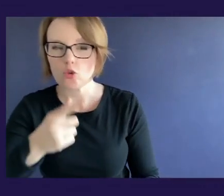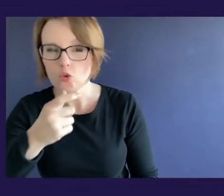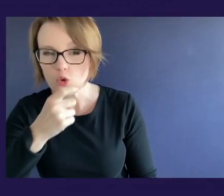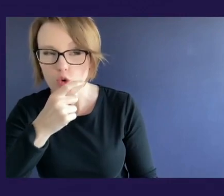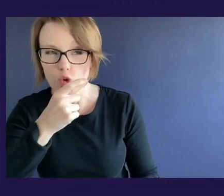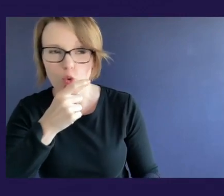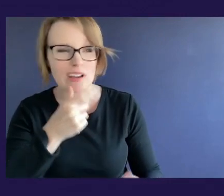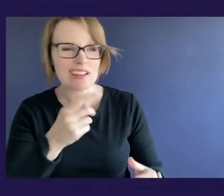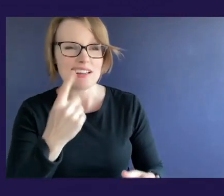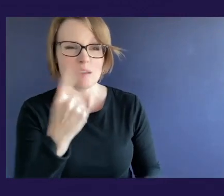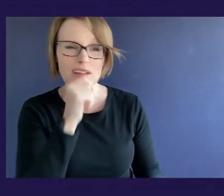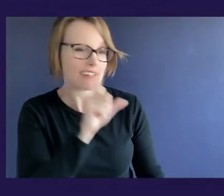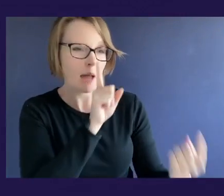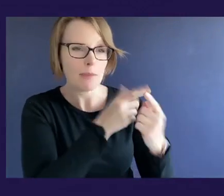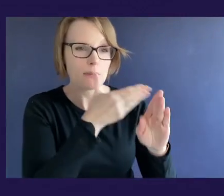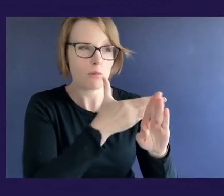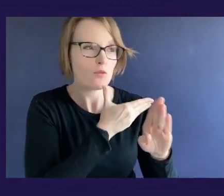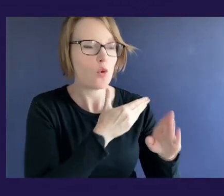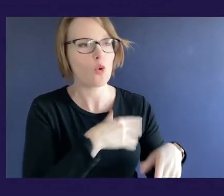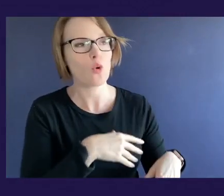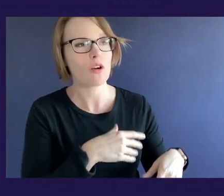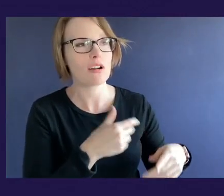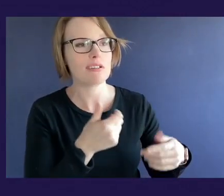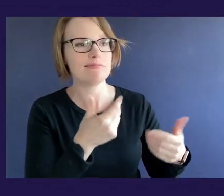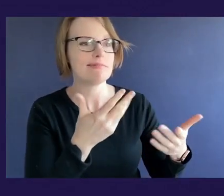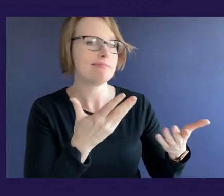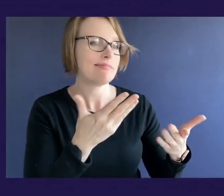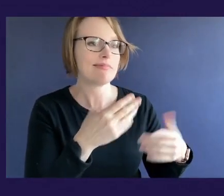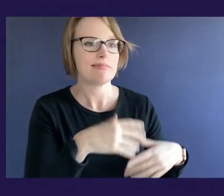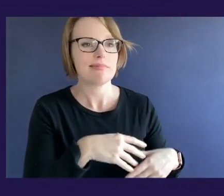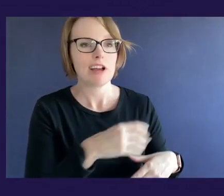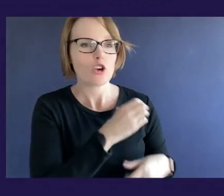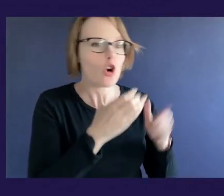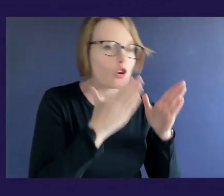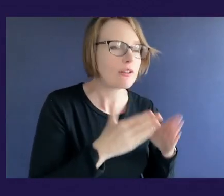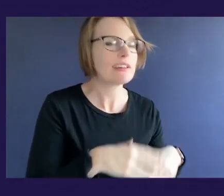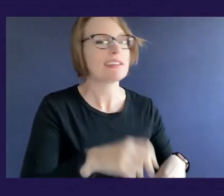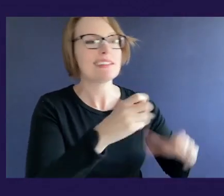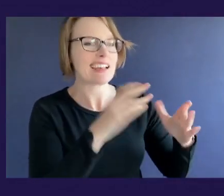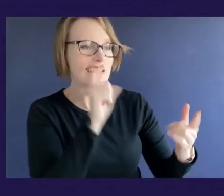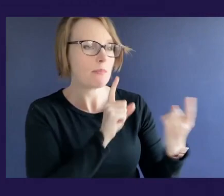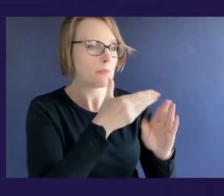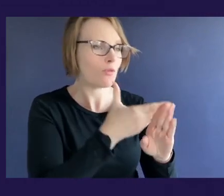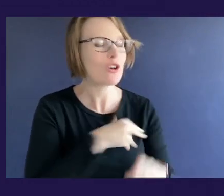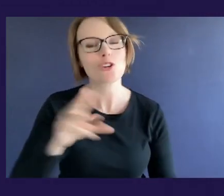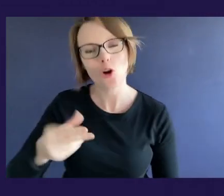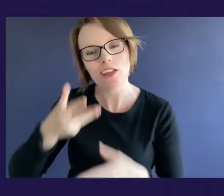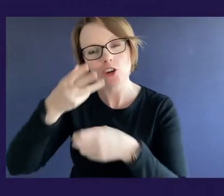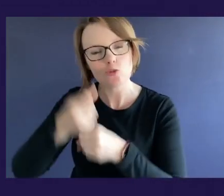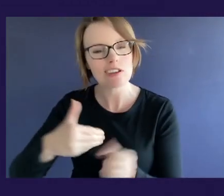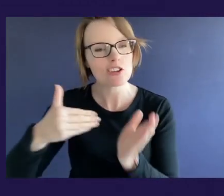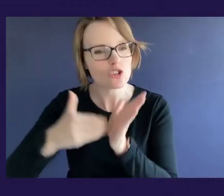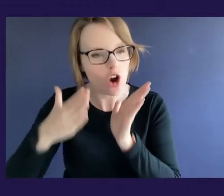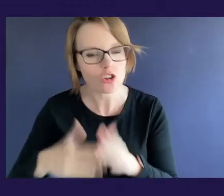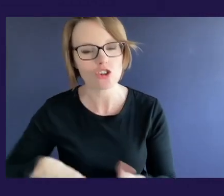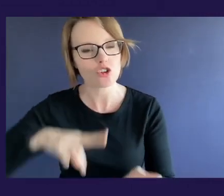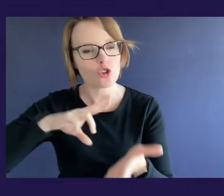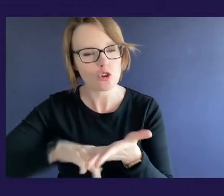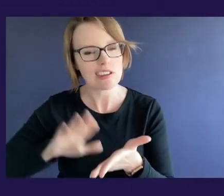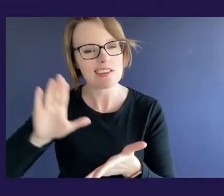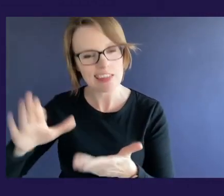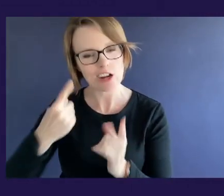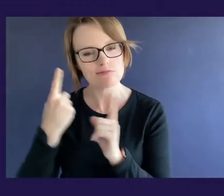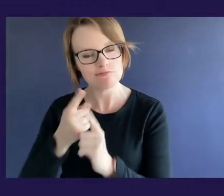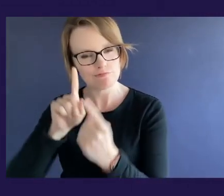workers in the healthcare setting. I think one of our speakers said that yesterday. Can anybody comment on that? And are there more efforts to work